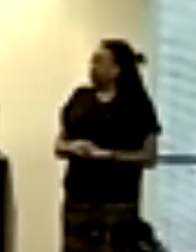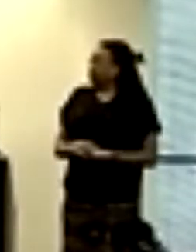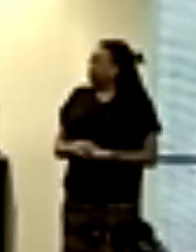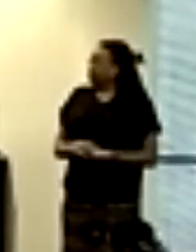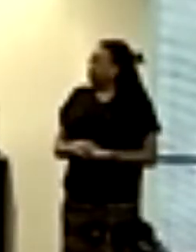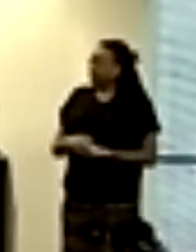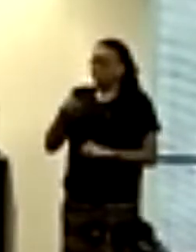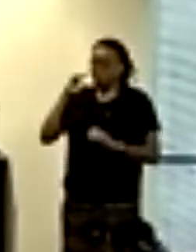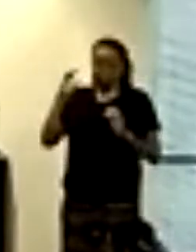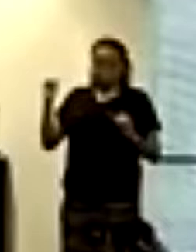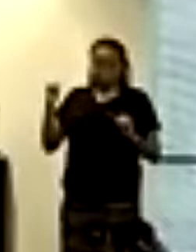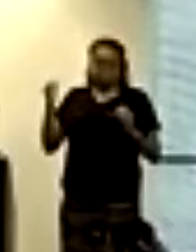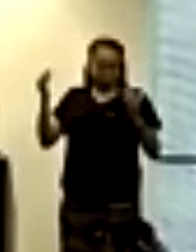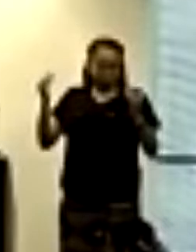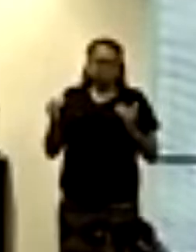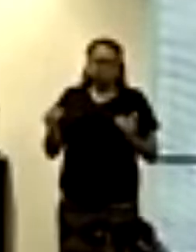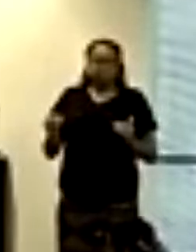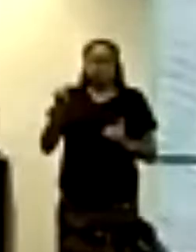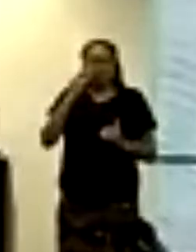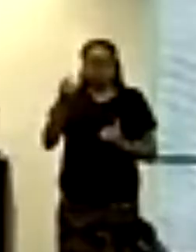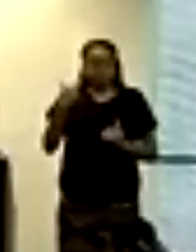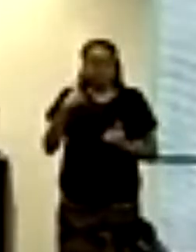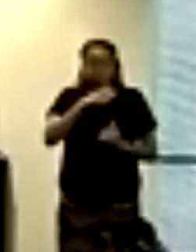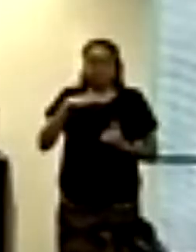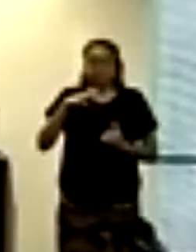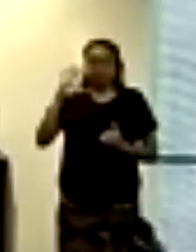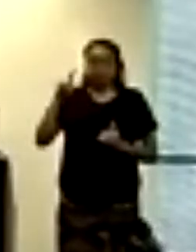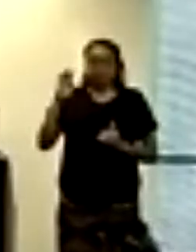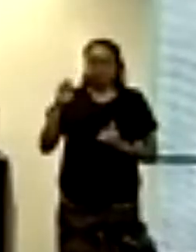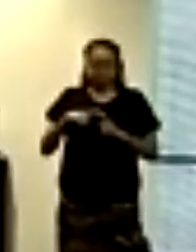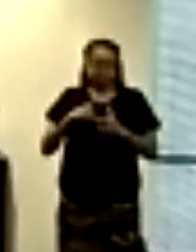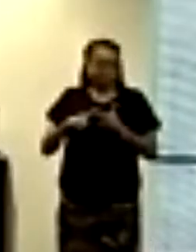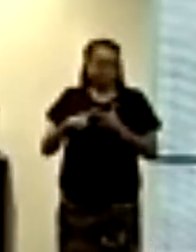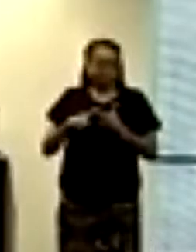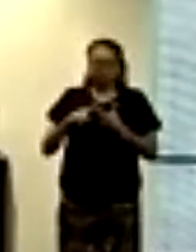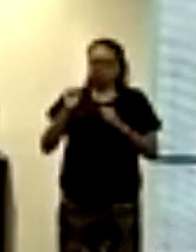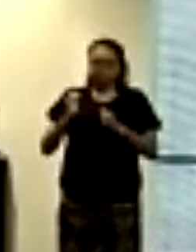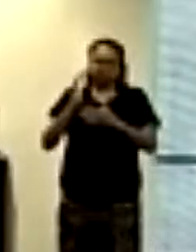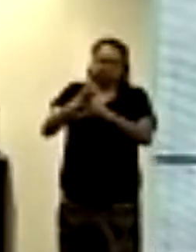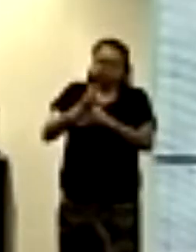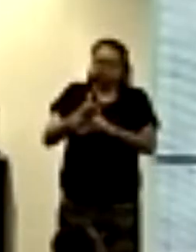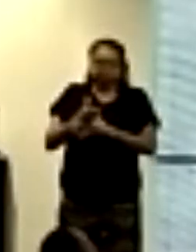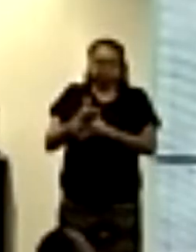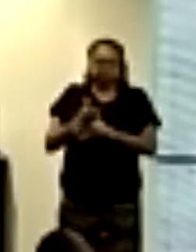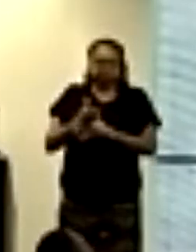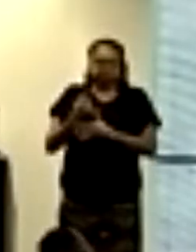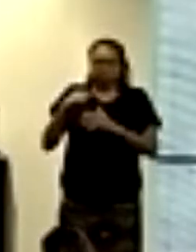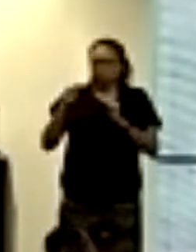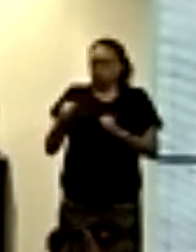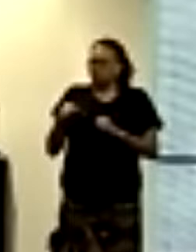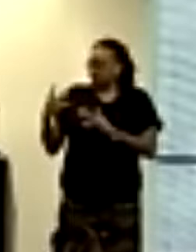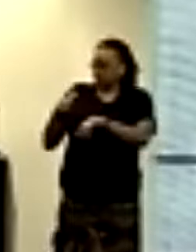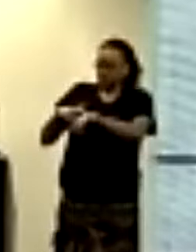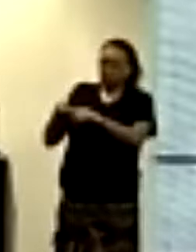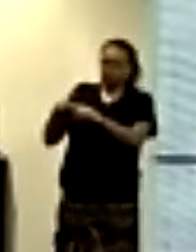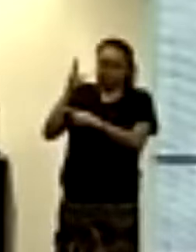Hearing none, we'll move forward. If you have a committee update, just interject and we would make room to be able